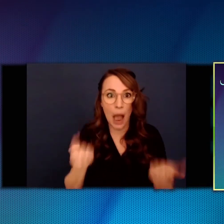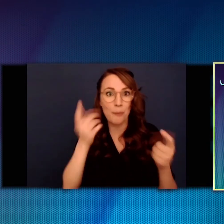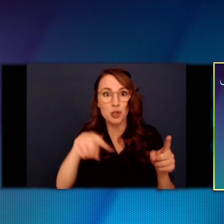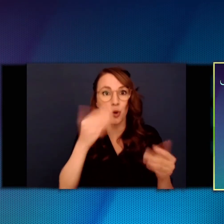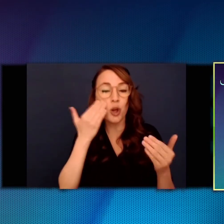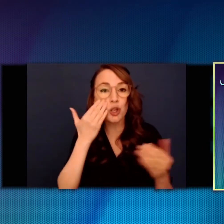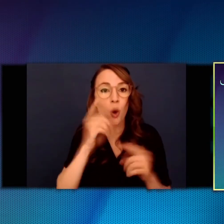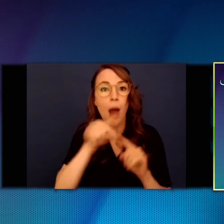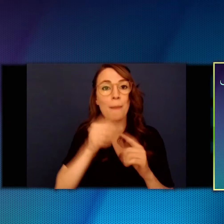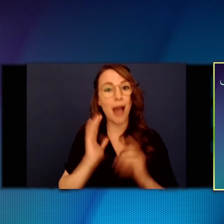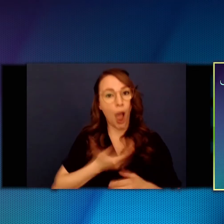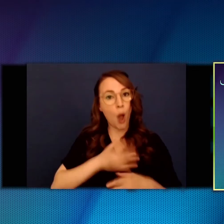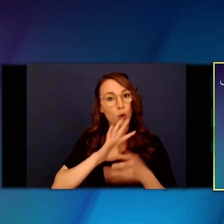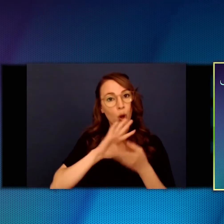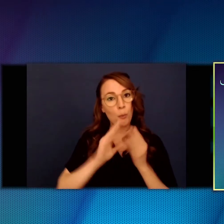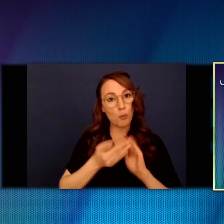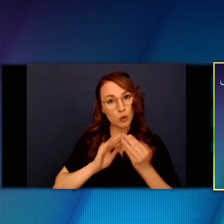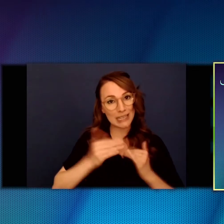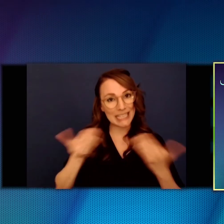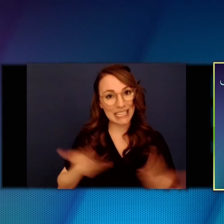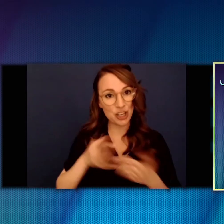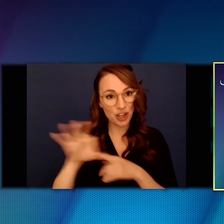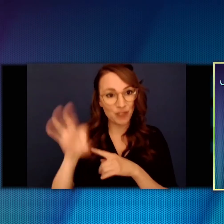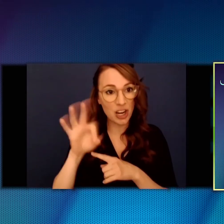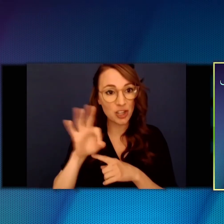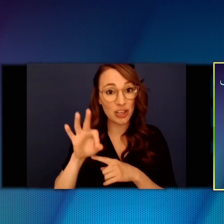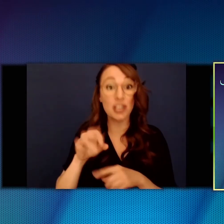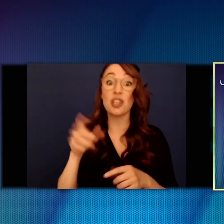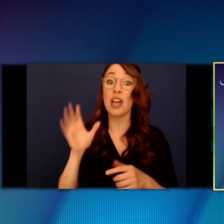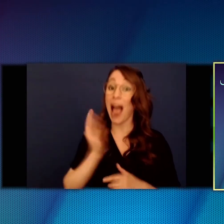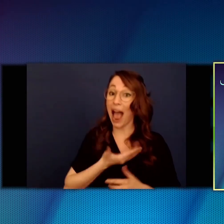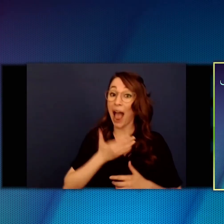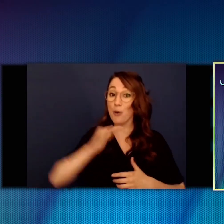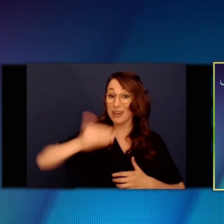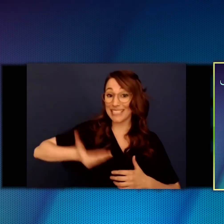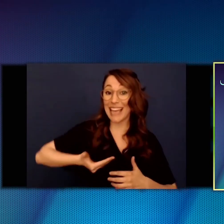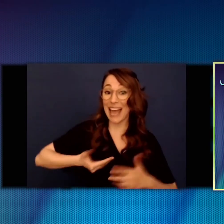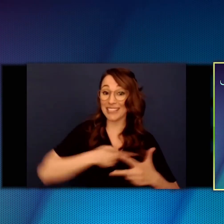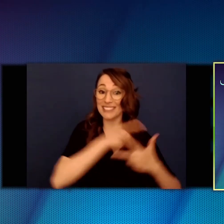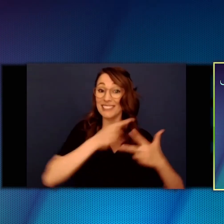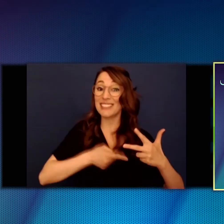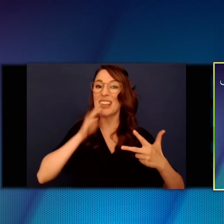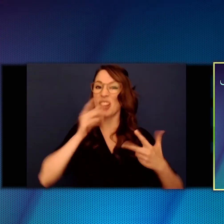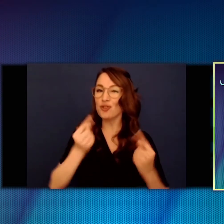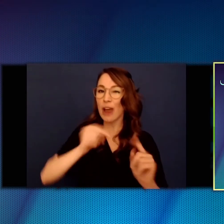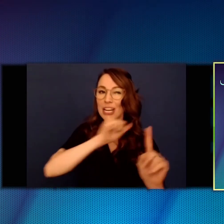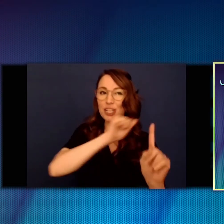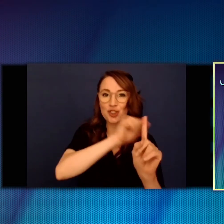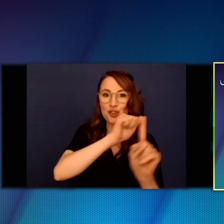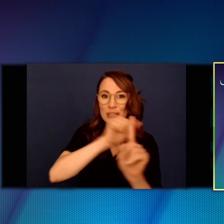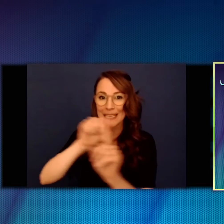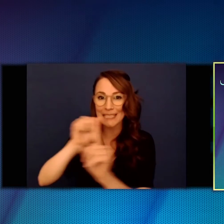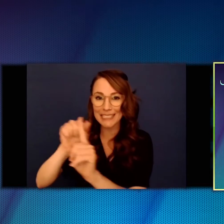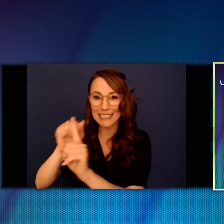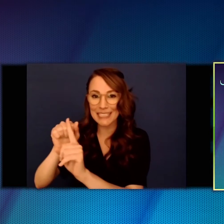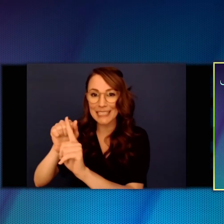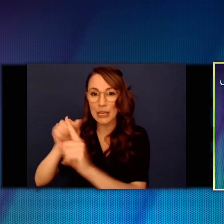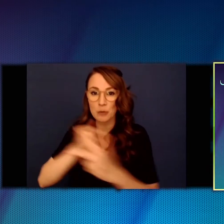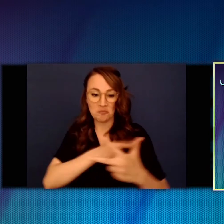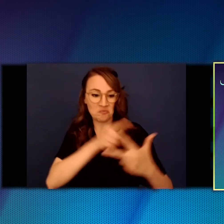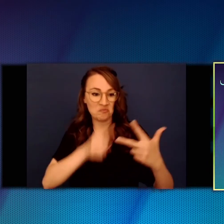our community as our guests try to trick you with something that doesn't quite fit into this week's